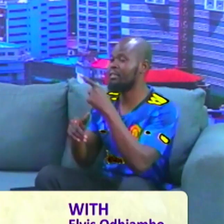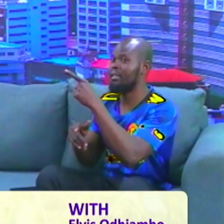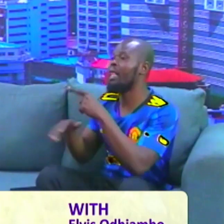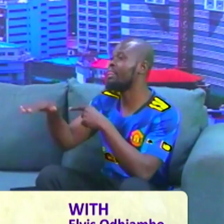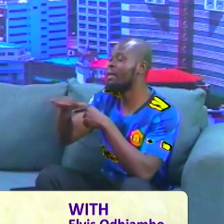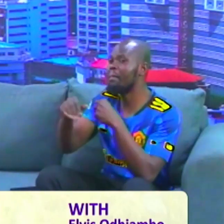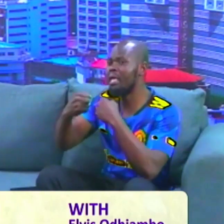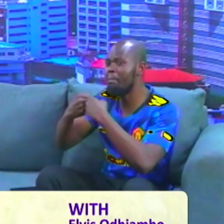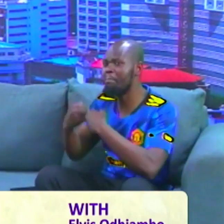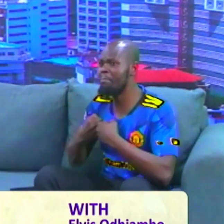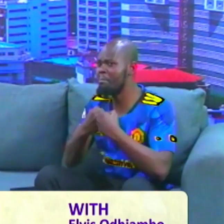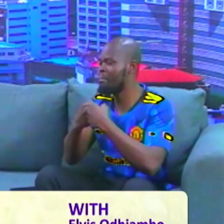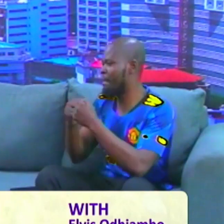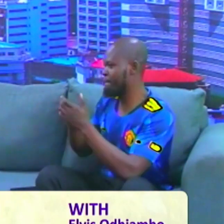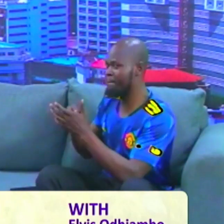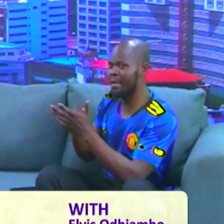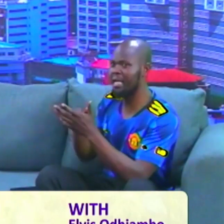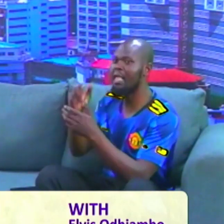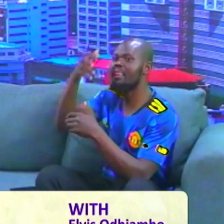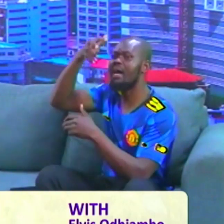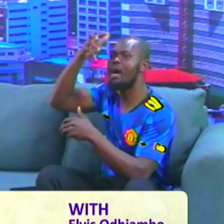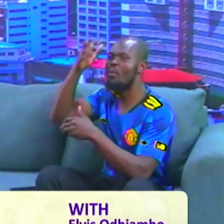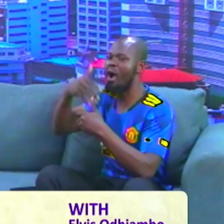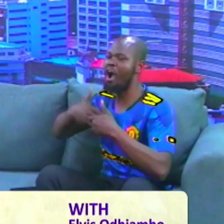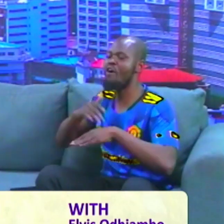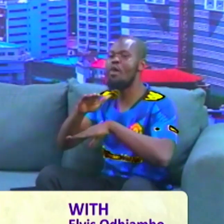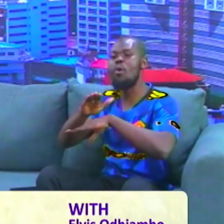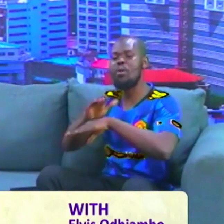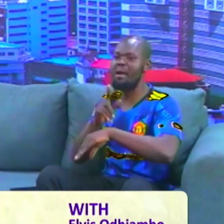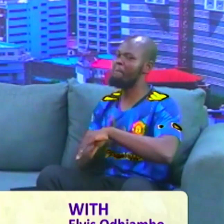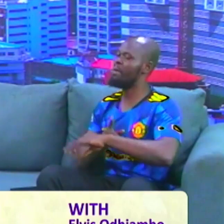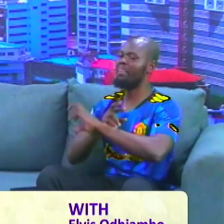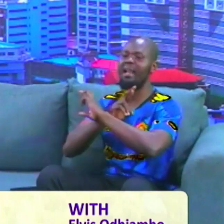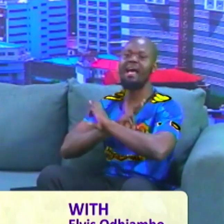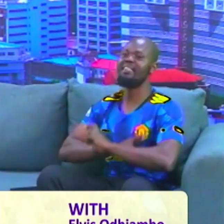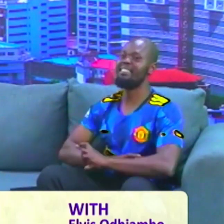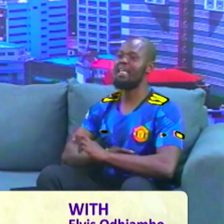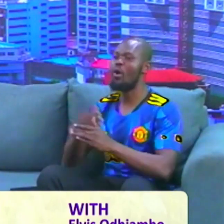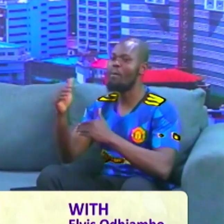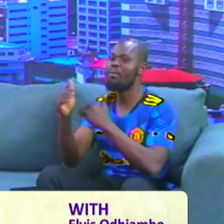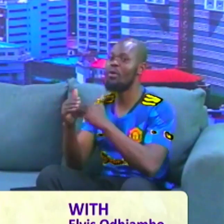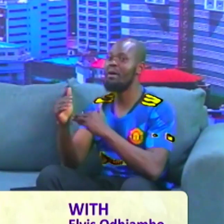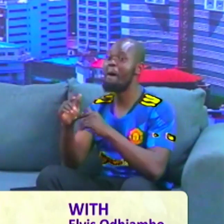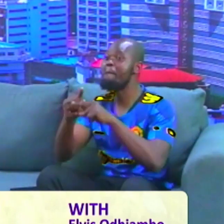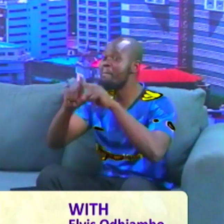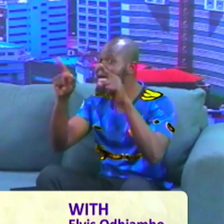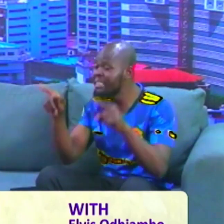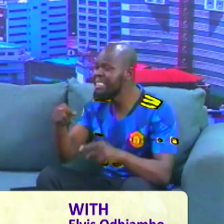now the first leg that happened in Kisumu, that's the Dallas Sevens, there were the